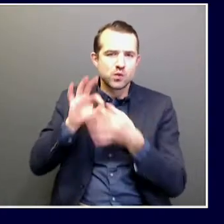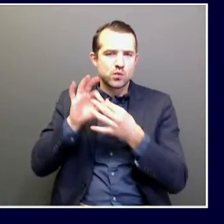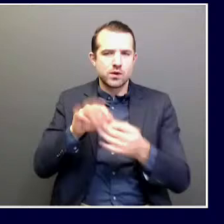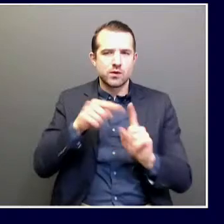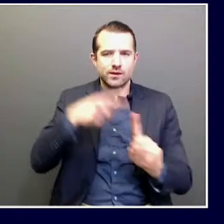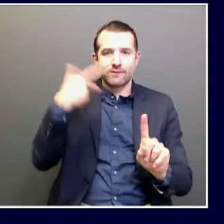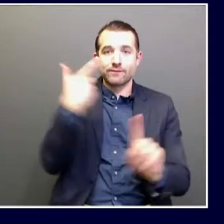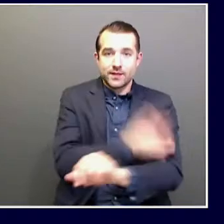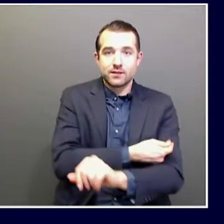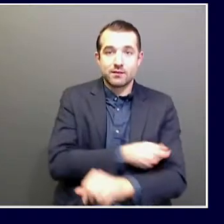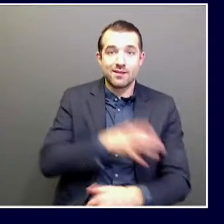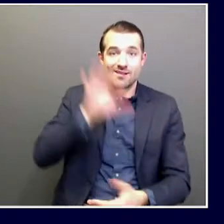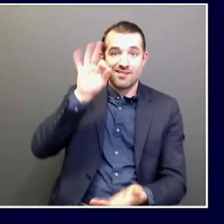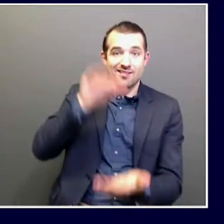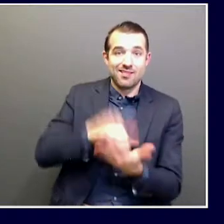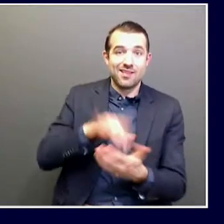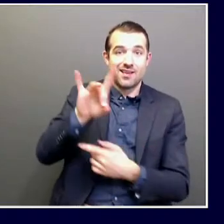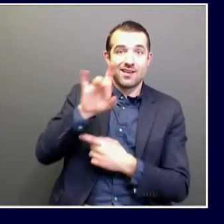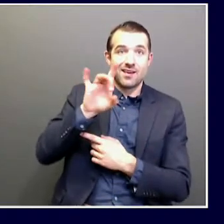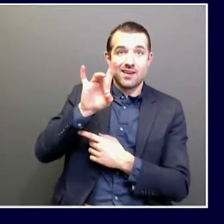9,882, about